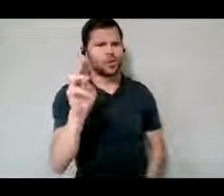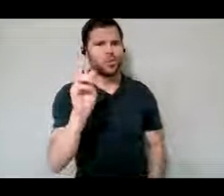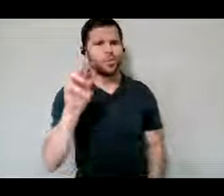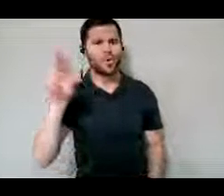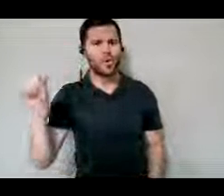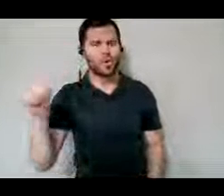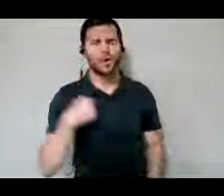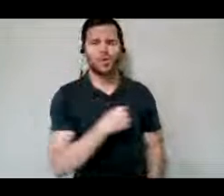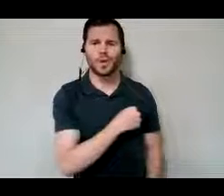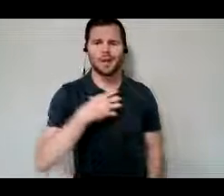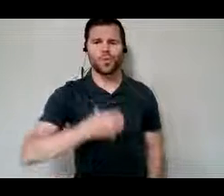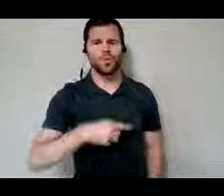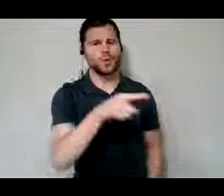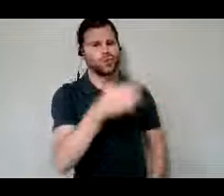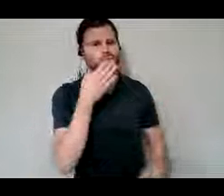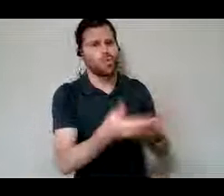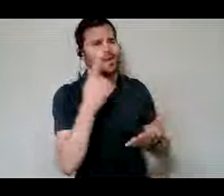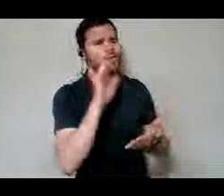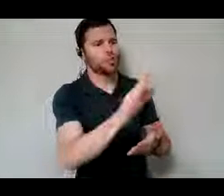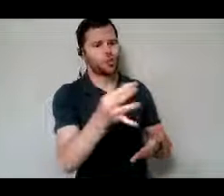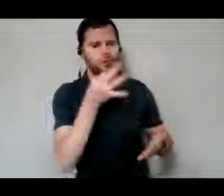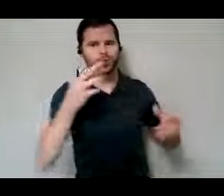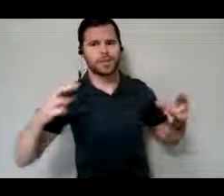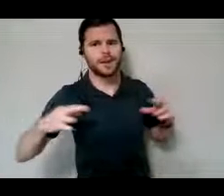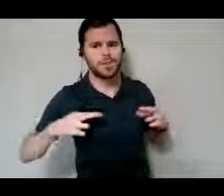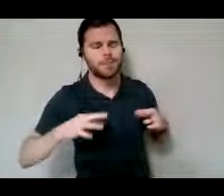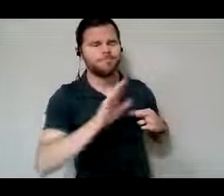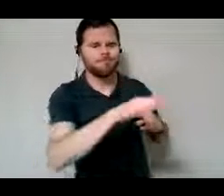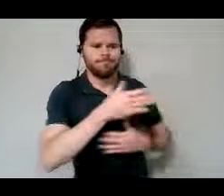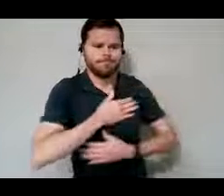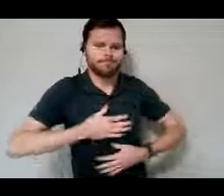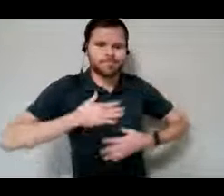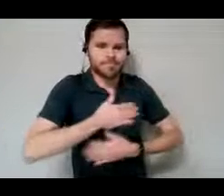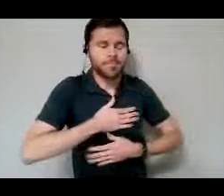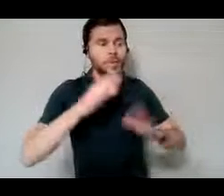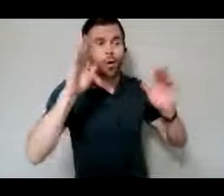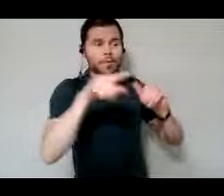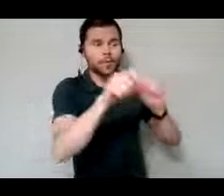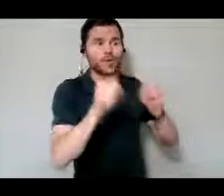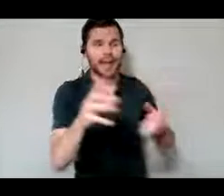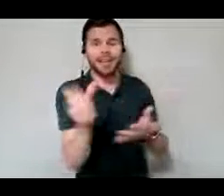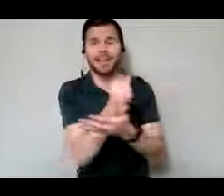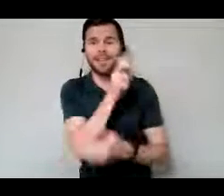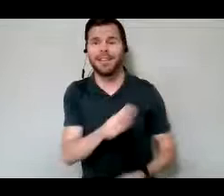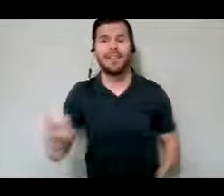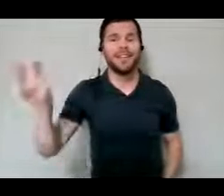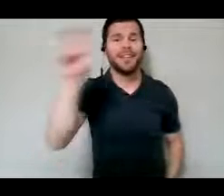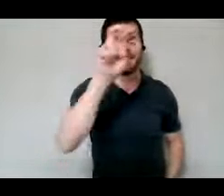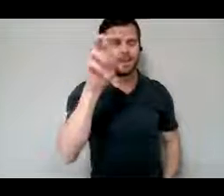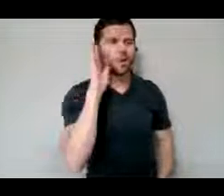well in your upcoming retirement. Enjoy. Hopefully you get to go traveling soon. We're going to miss